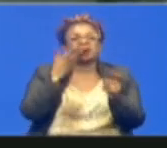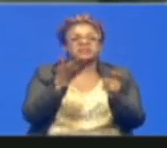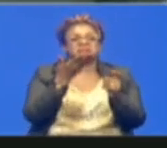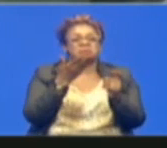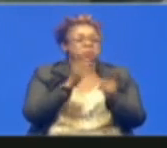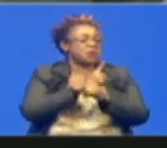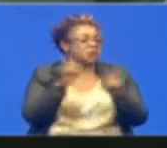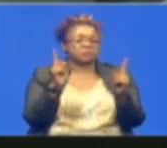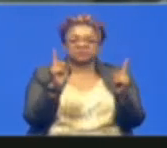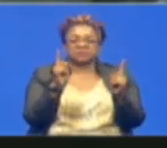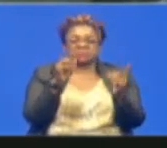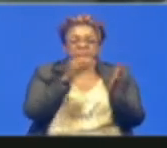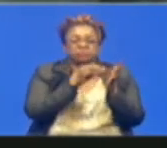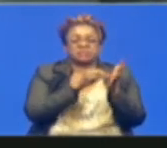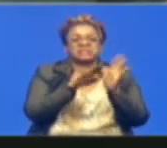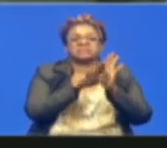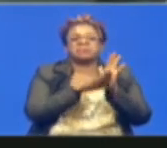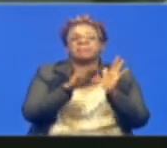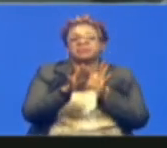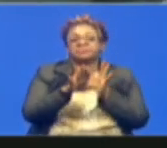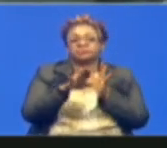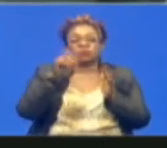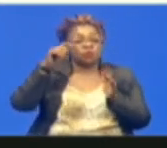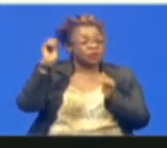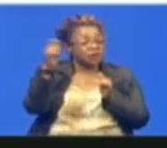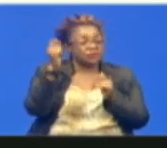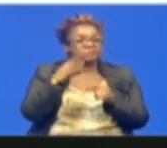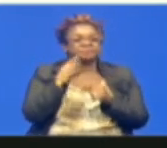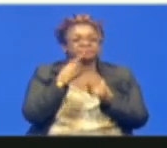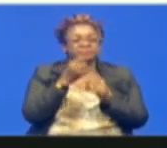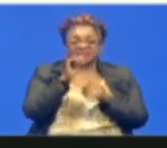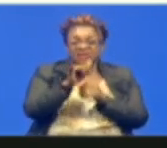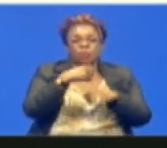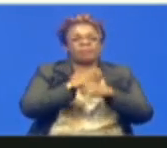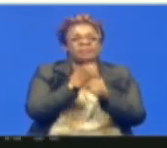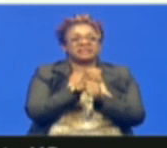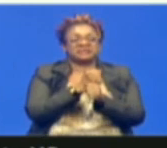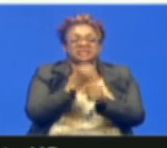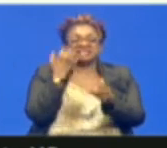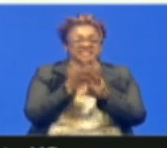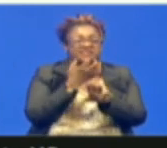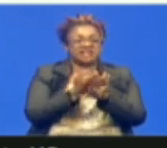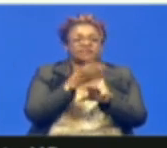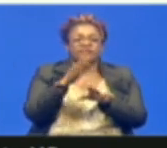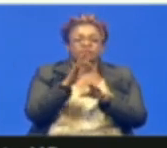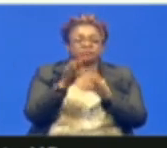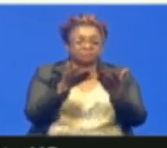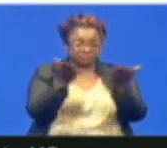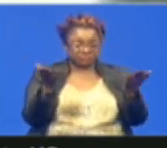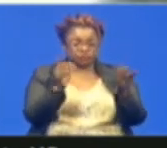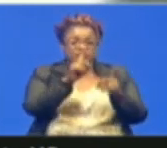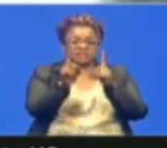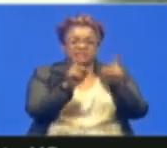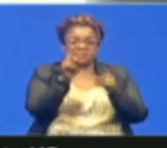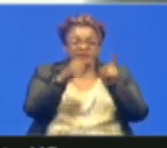not contained in his statements. Orengo claimed that would make it difficult for the defense to cross-examine him, as evidence he would